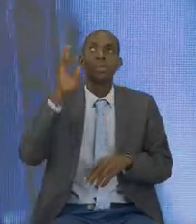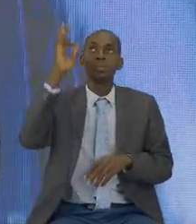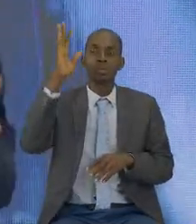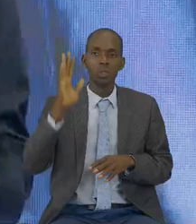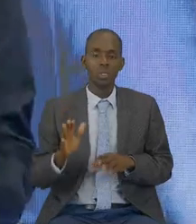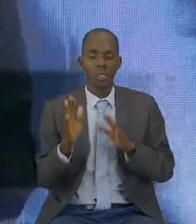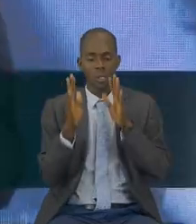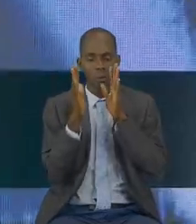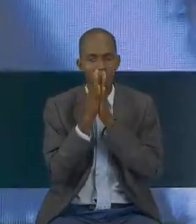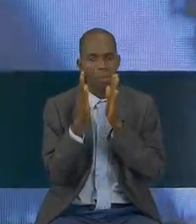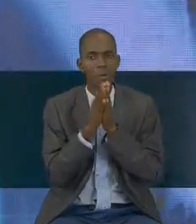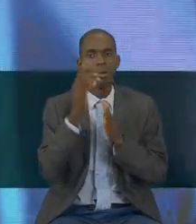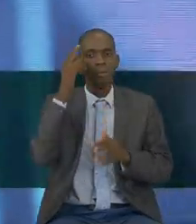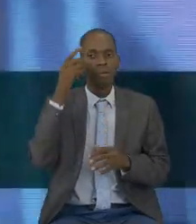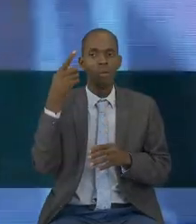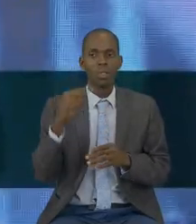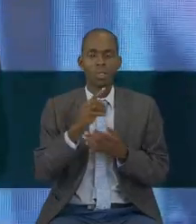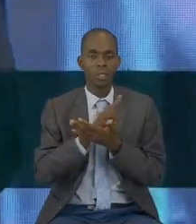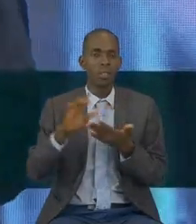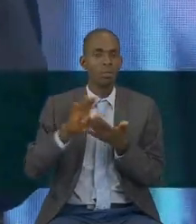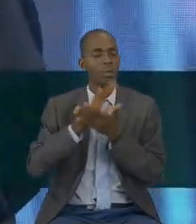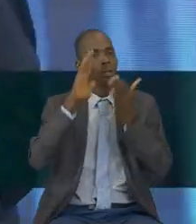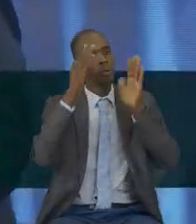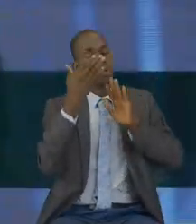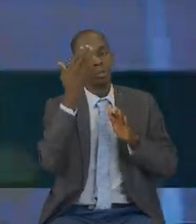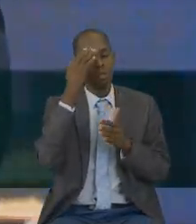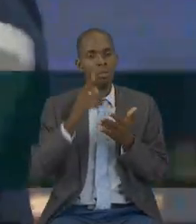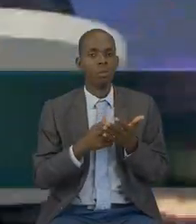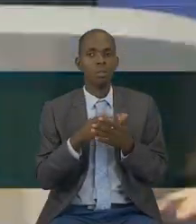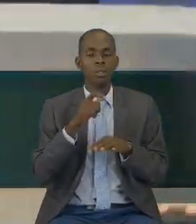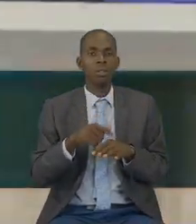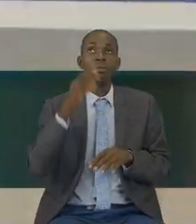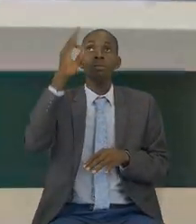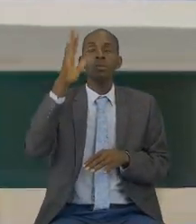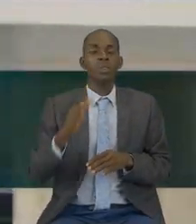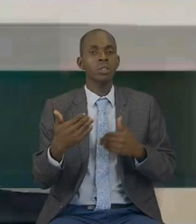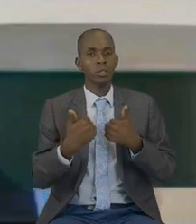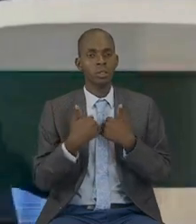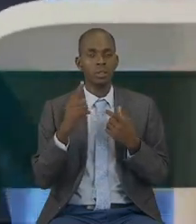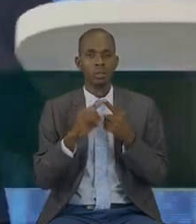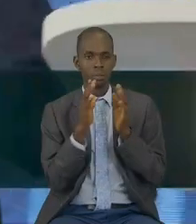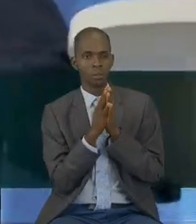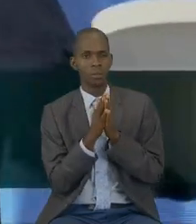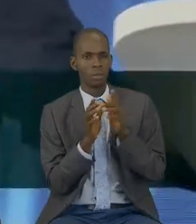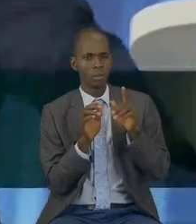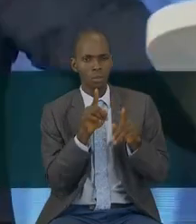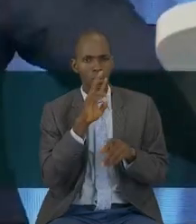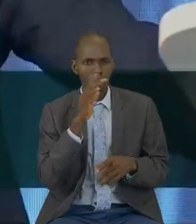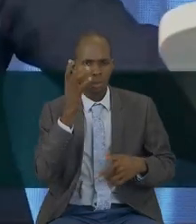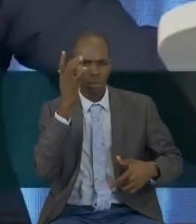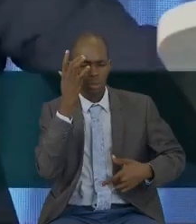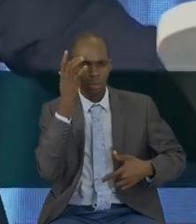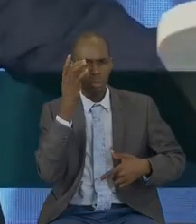for the divine presence. There are times the pastor has to pray. Is any sick among you?